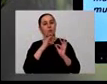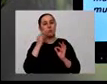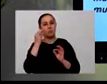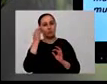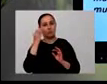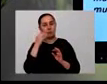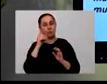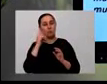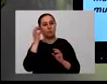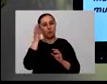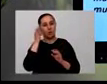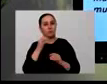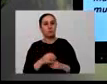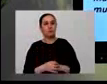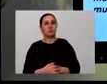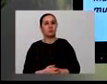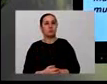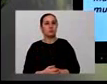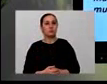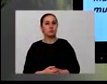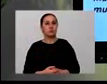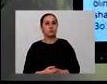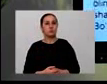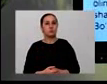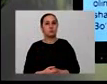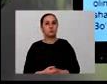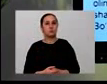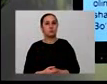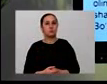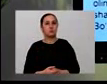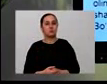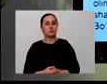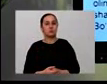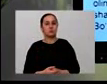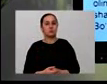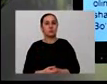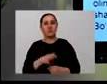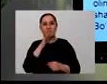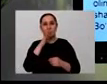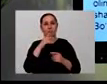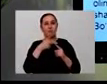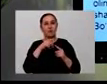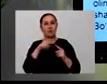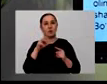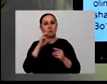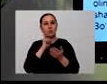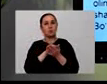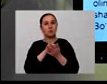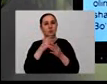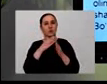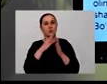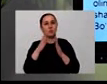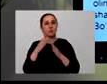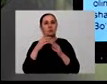ma'lum. Vaqtli matbuotda ketma-ket